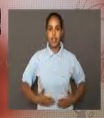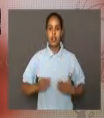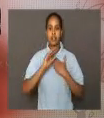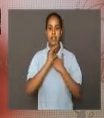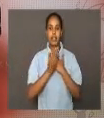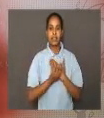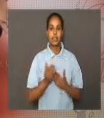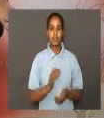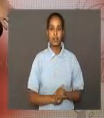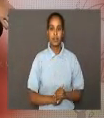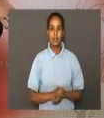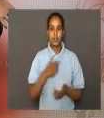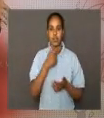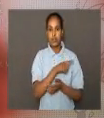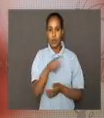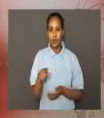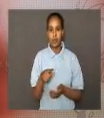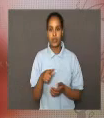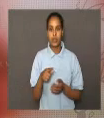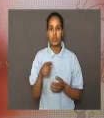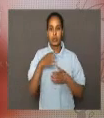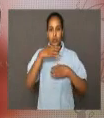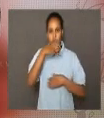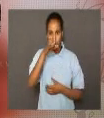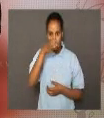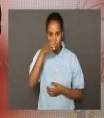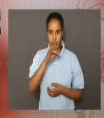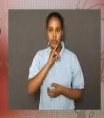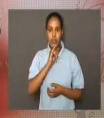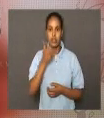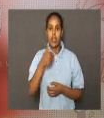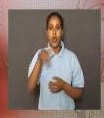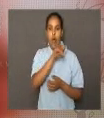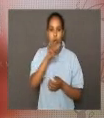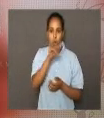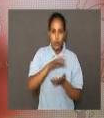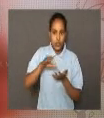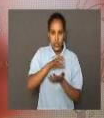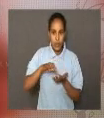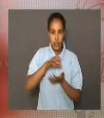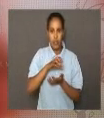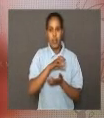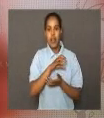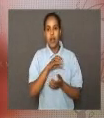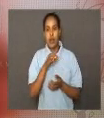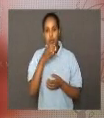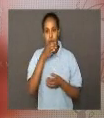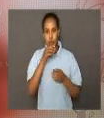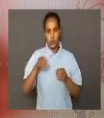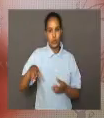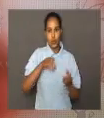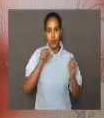state. Thus, solution is a homogeneous mixture of solute